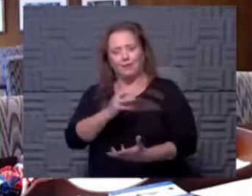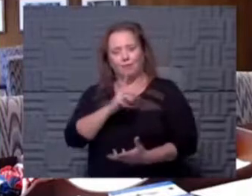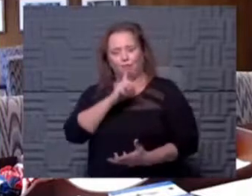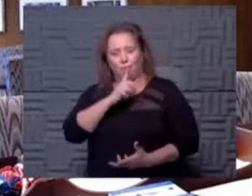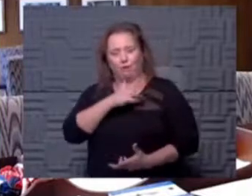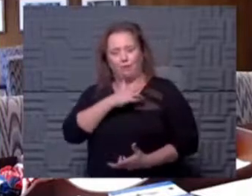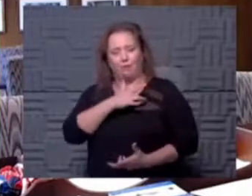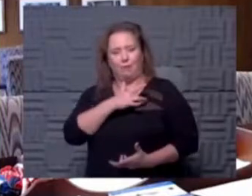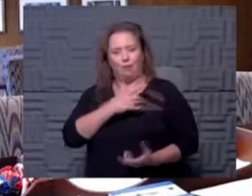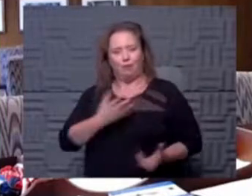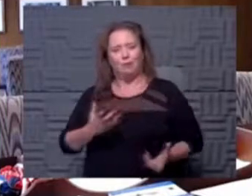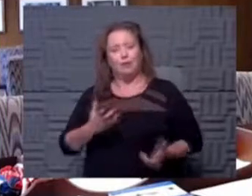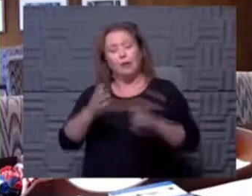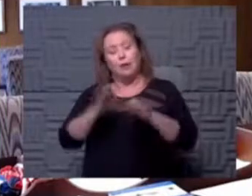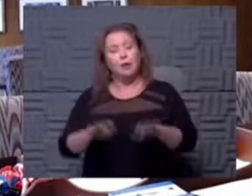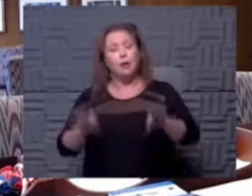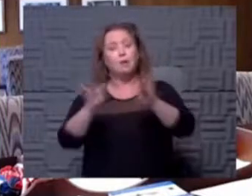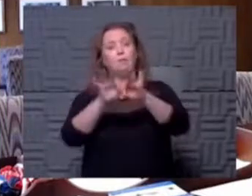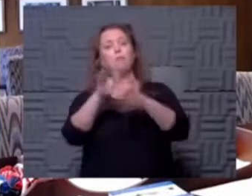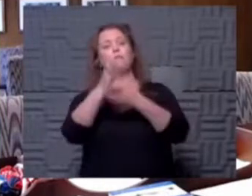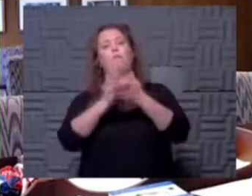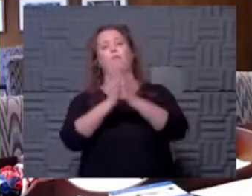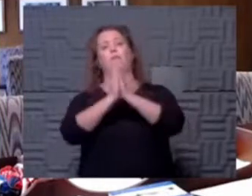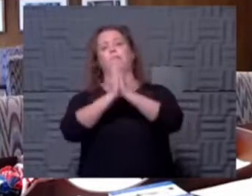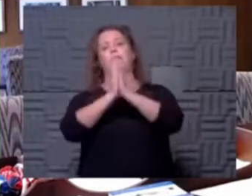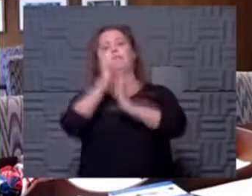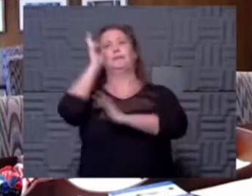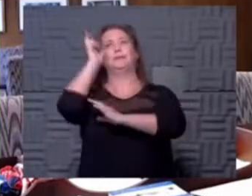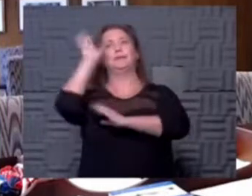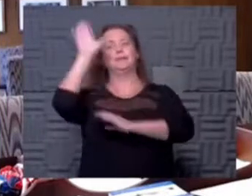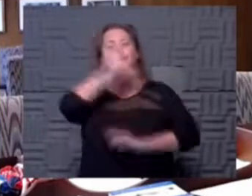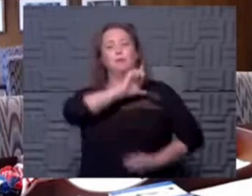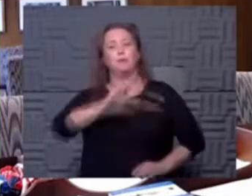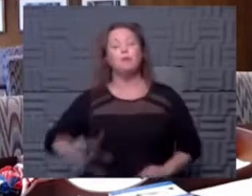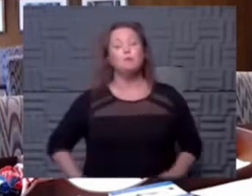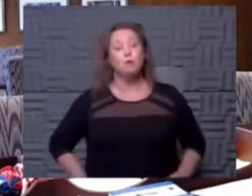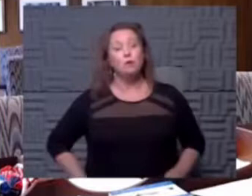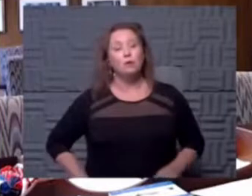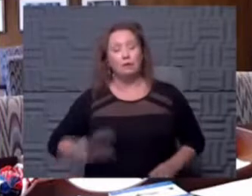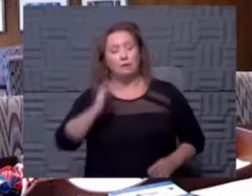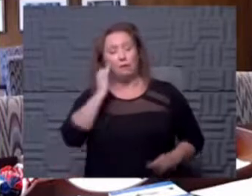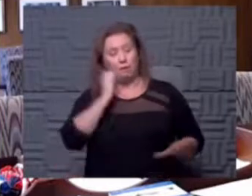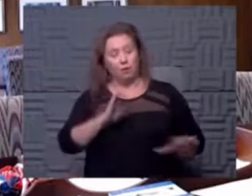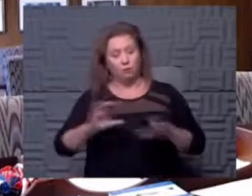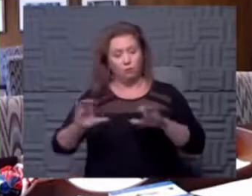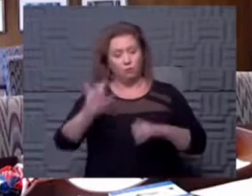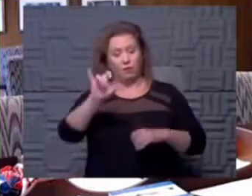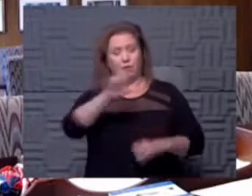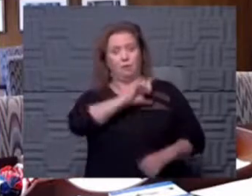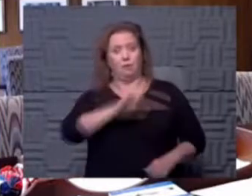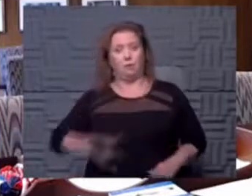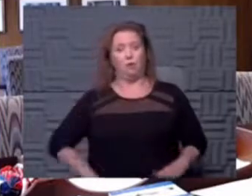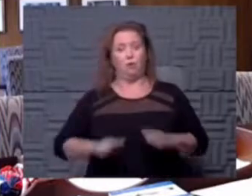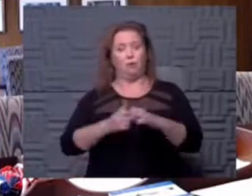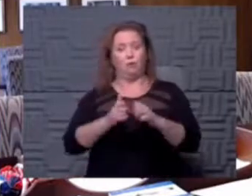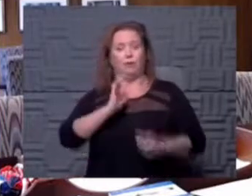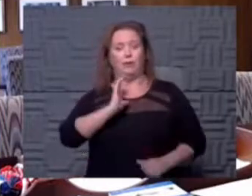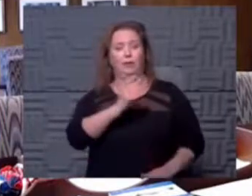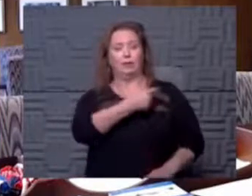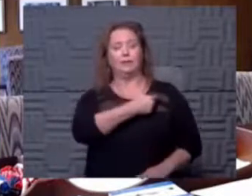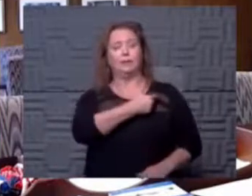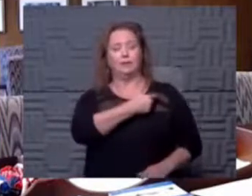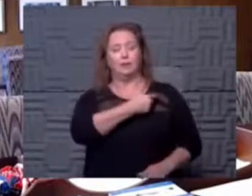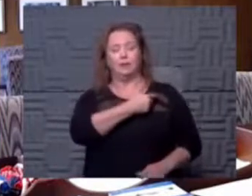But then, an important part of prayer is listening to the Lord. And I think if we do that, we know that the Lord is with us. And